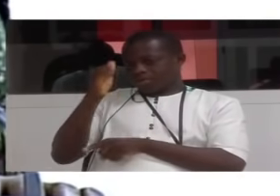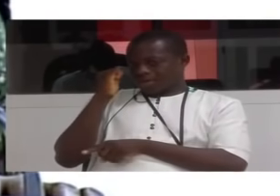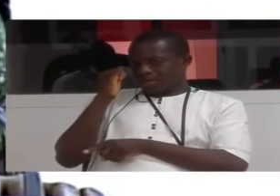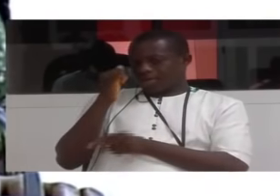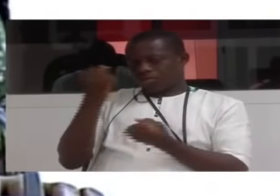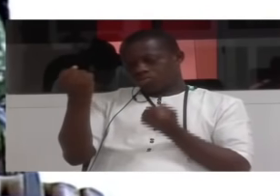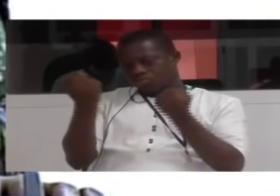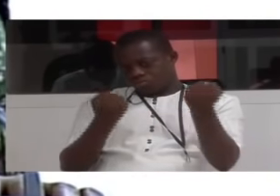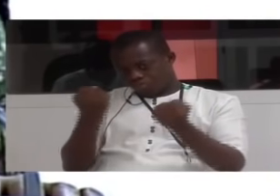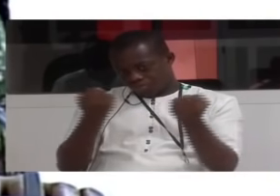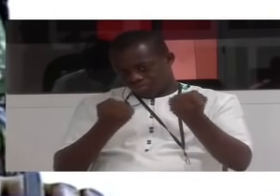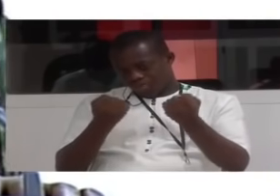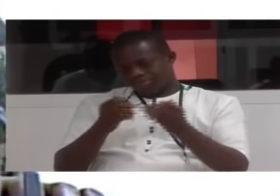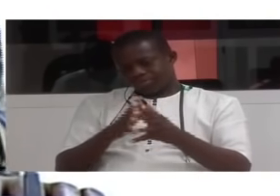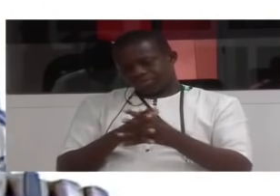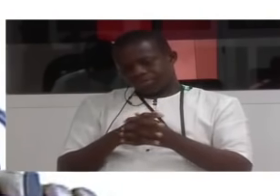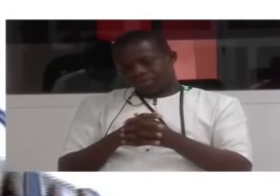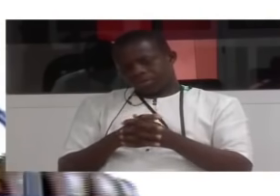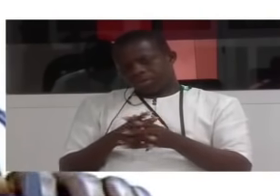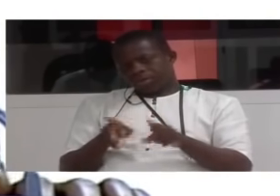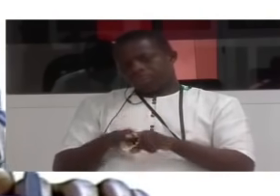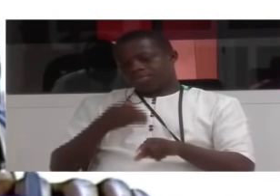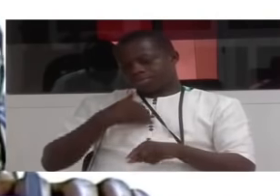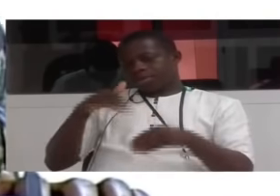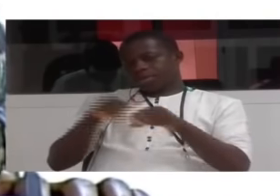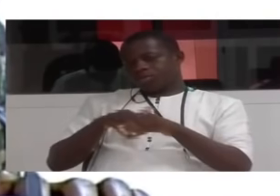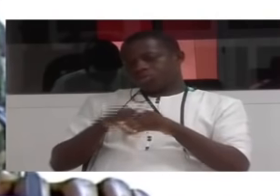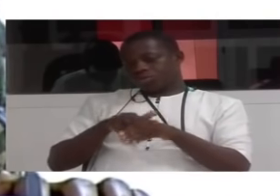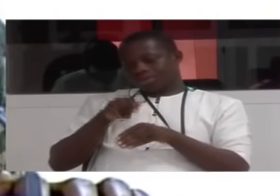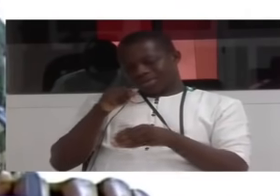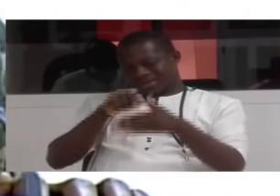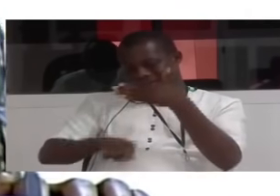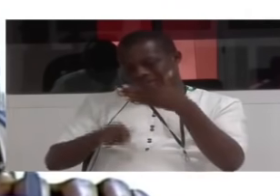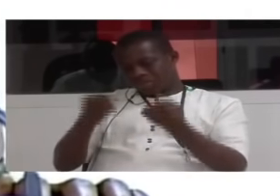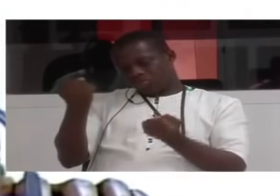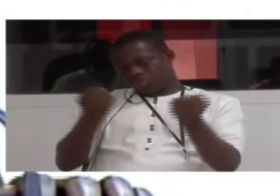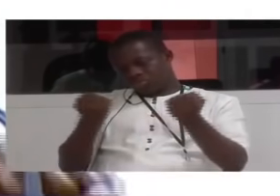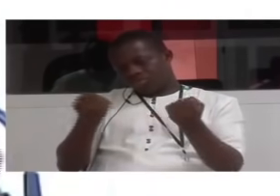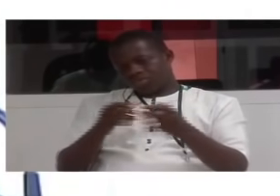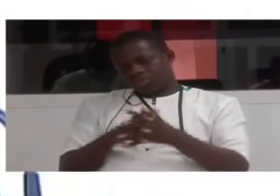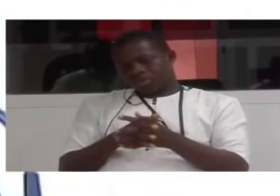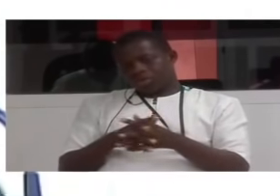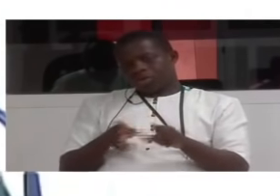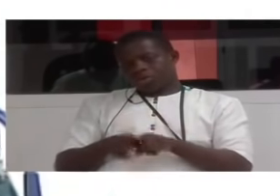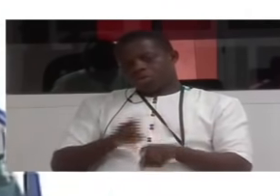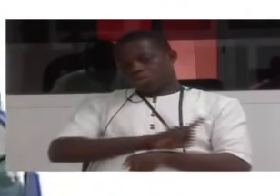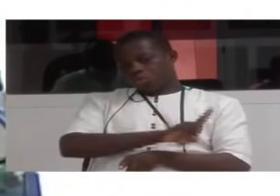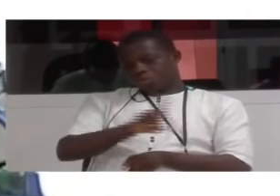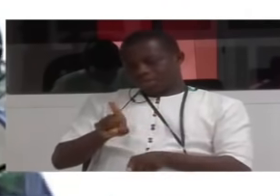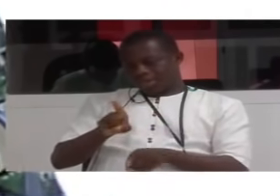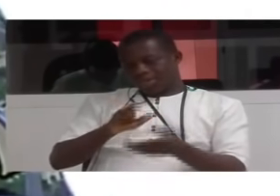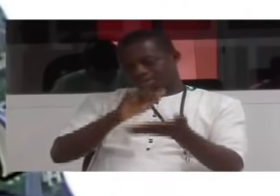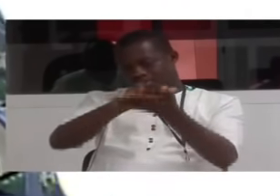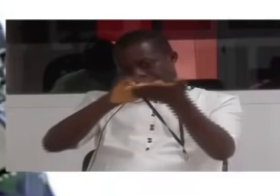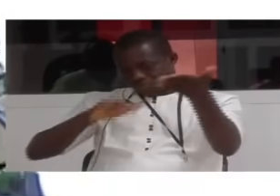Because his was the one behind. Man si moto bobu la nekkon. And that was the vehicle that I was in. So ñun ño wañeku won. So we